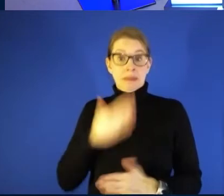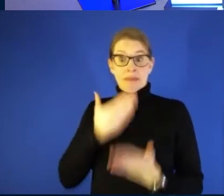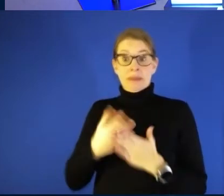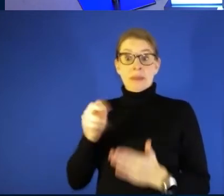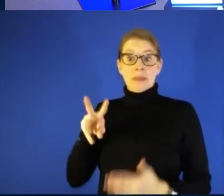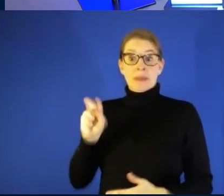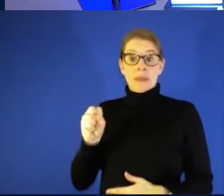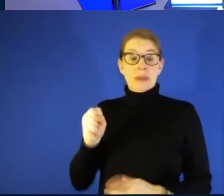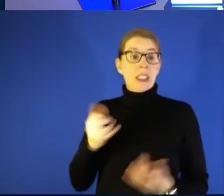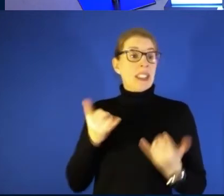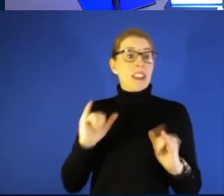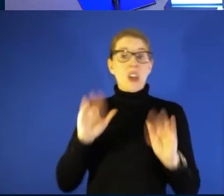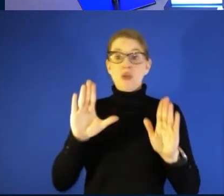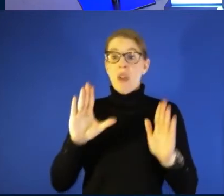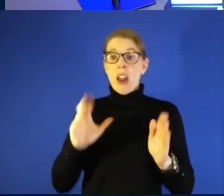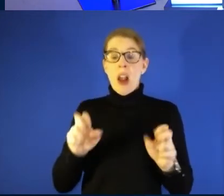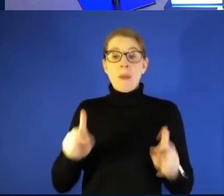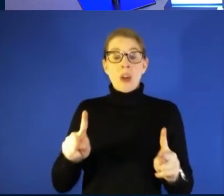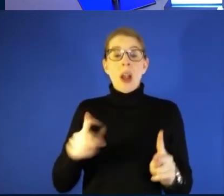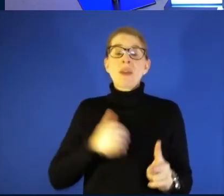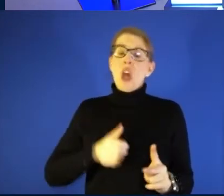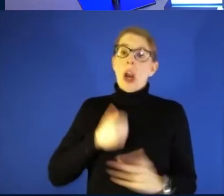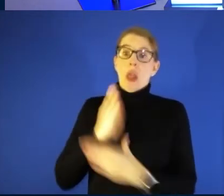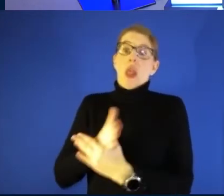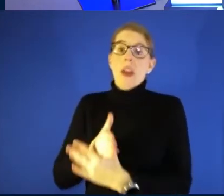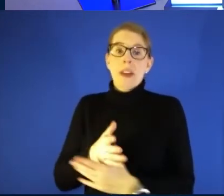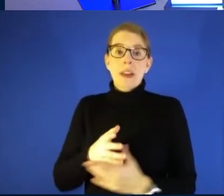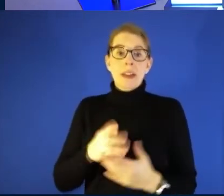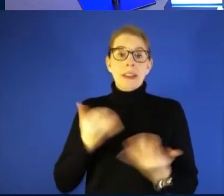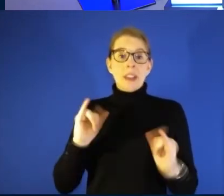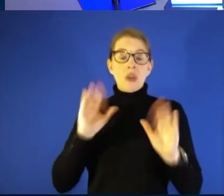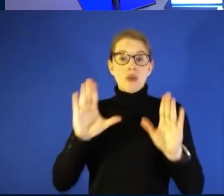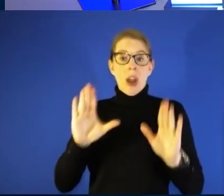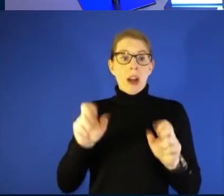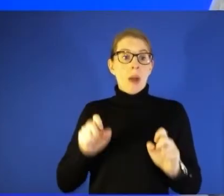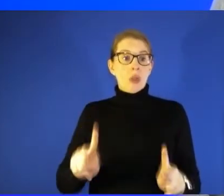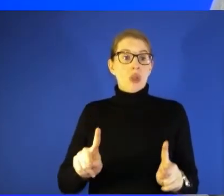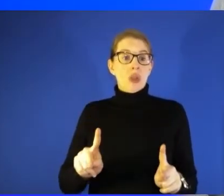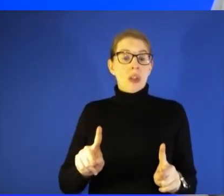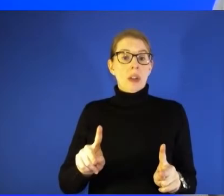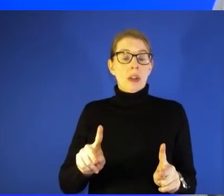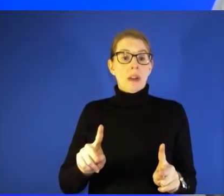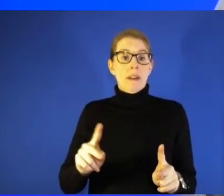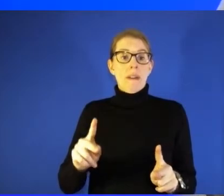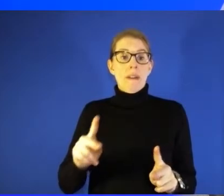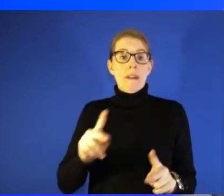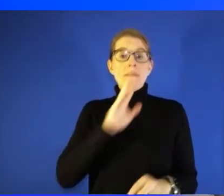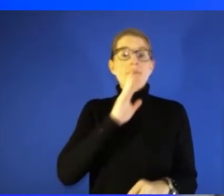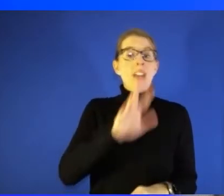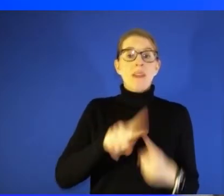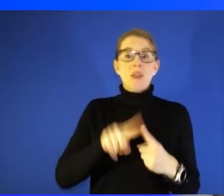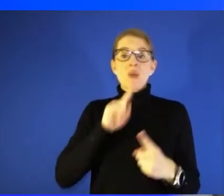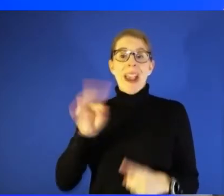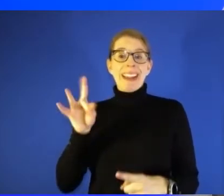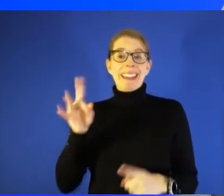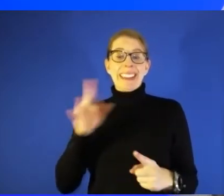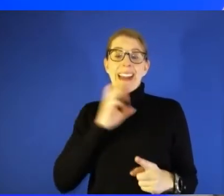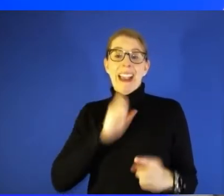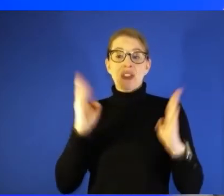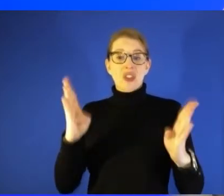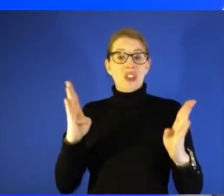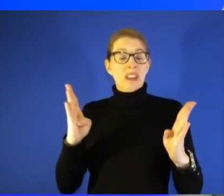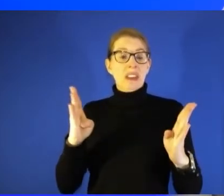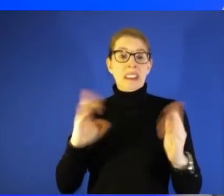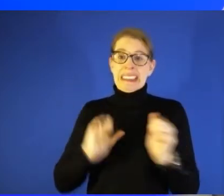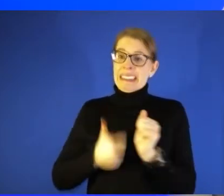great opportunity for. Oh, sorry, Dana. But I was going to say there's great opportunity in that 5 to 18 range. We're still not where we could or should be